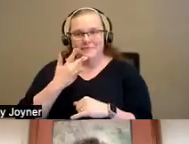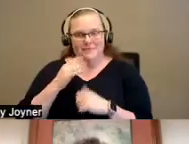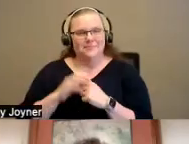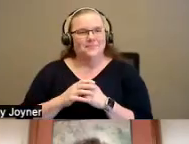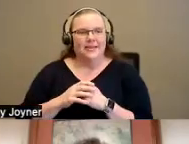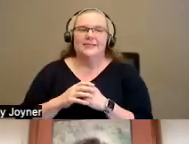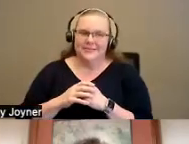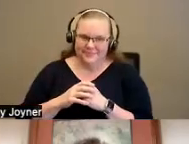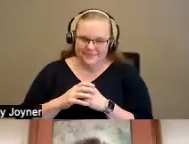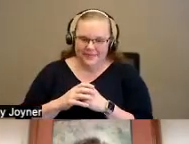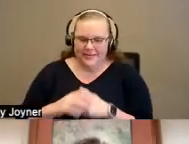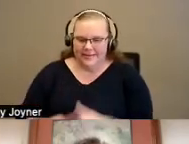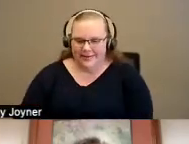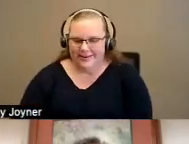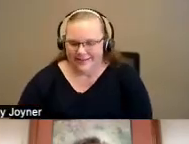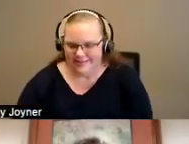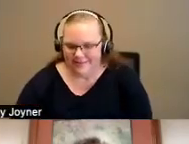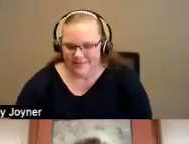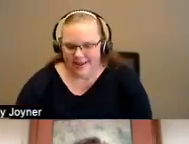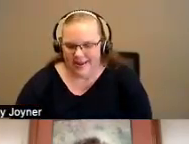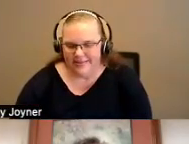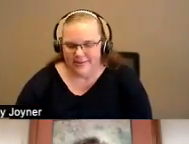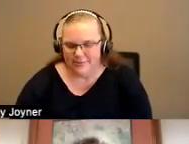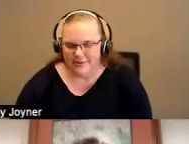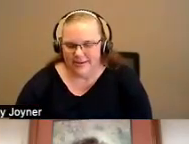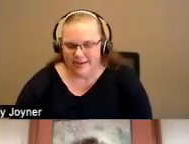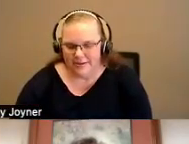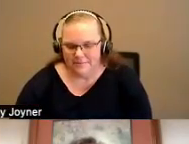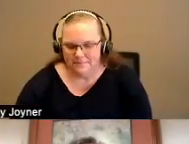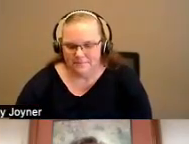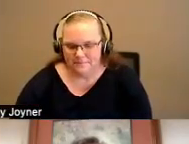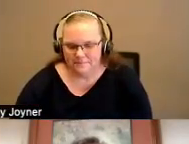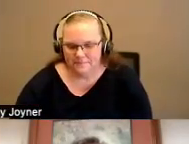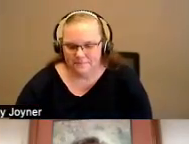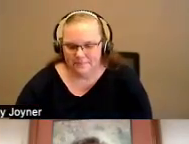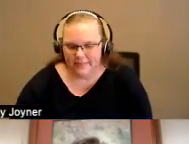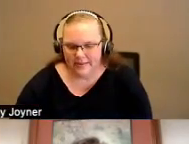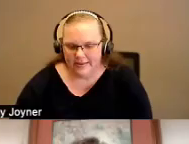Mm. yes, Oh, wow. yes. Mm. And this one,